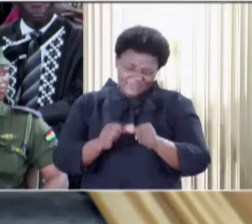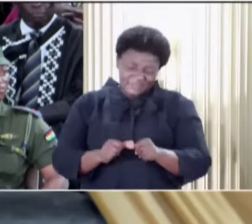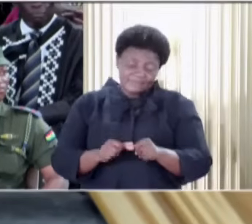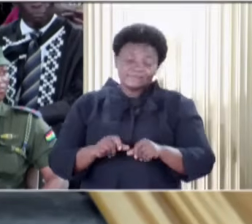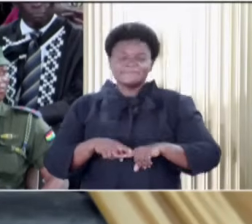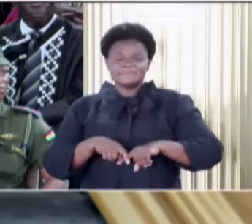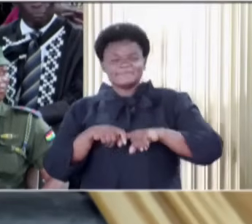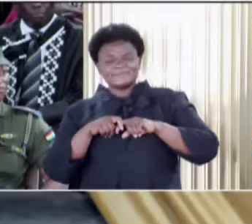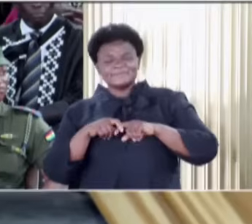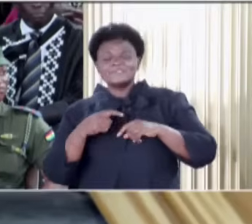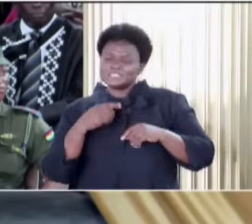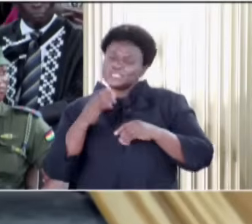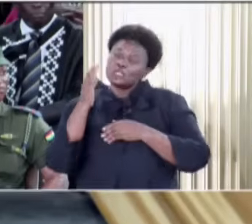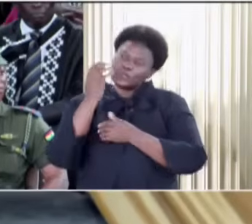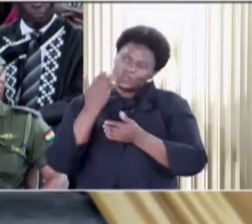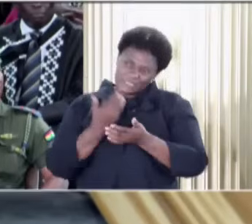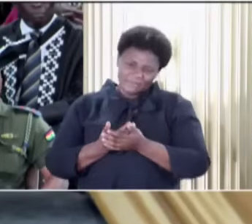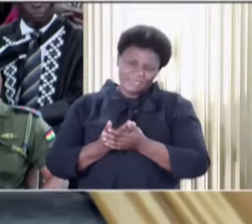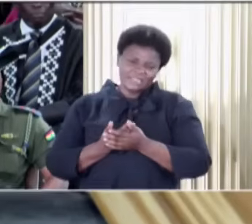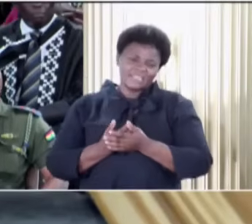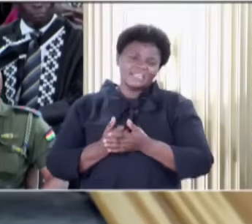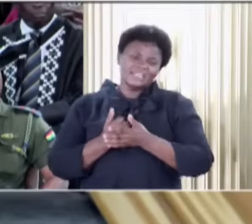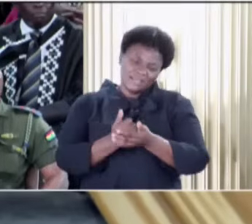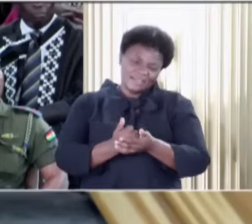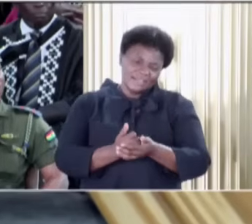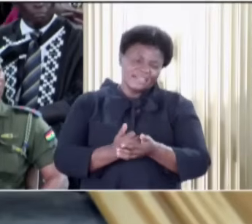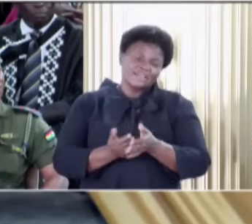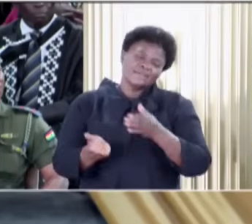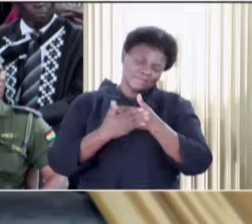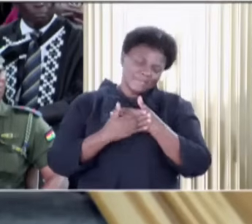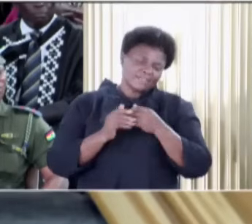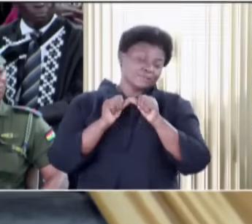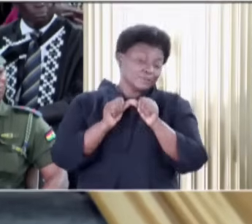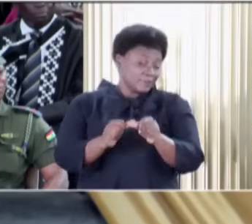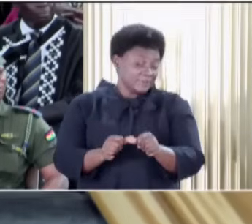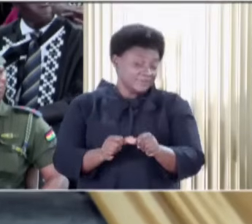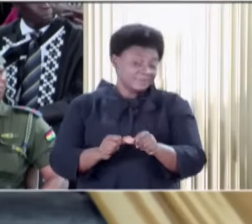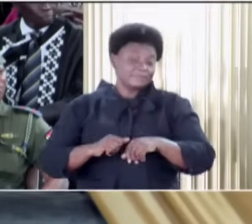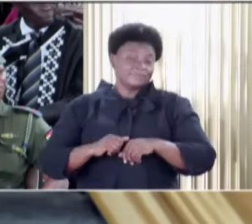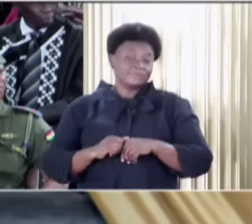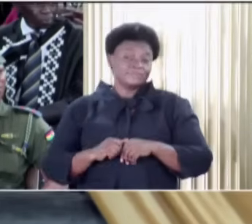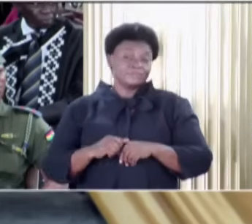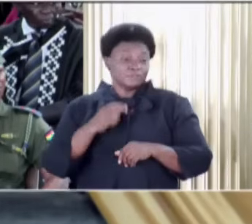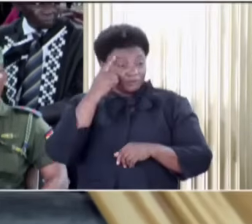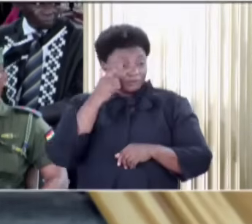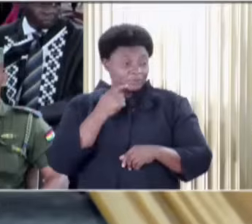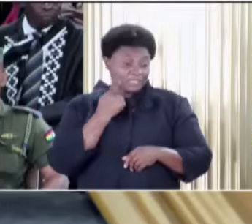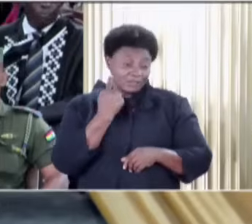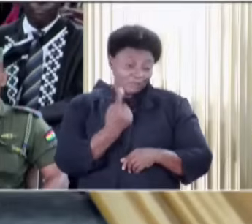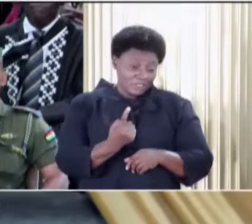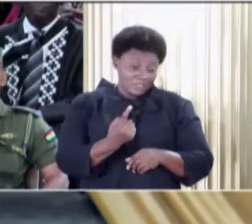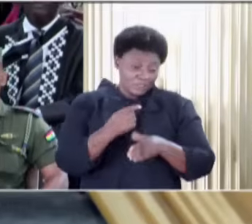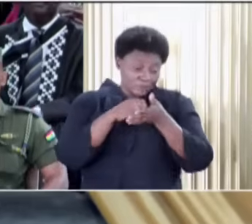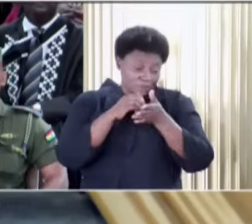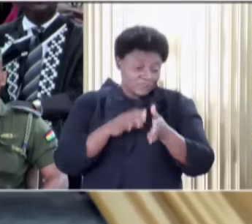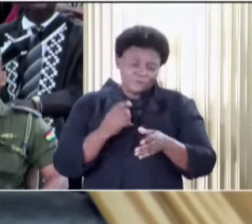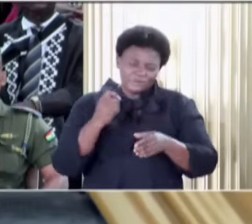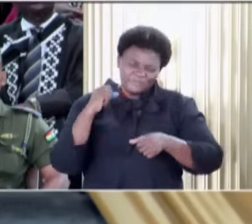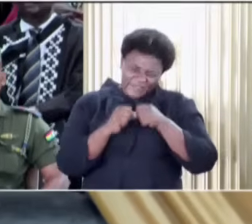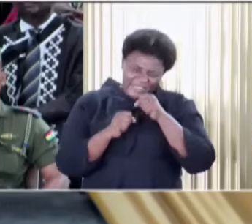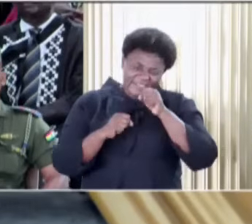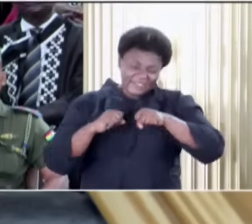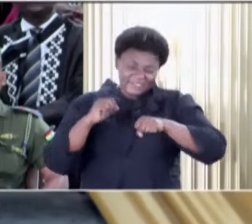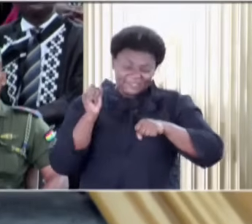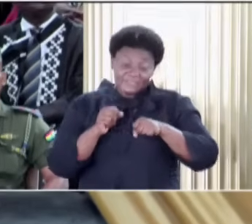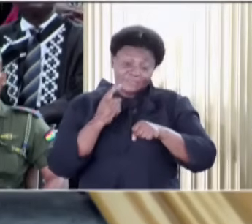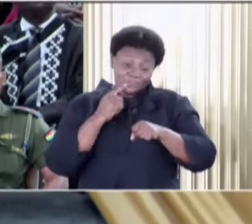say, God, I beg. Resume and keep on moving. For that one student that has fought tooth and nail to be